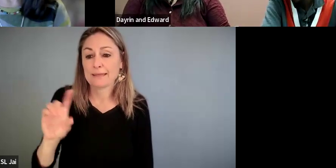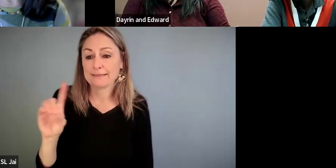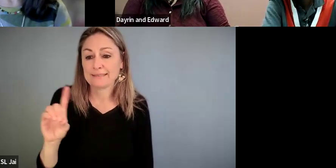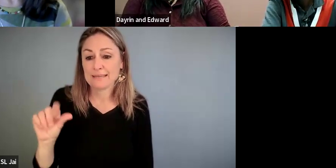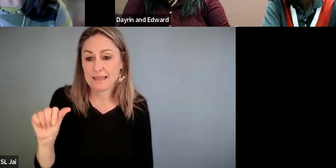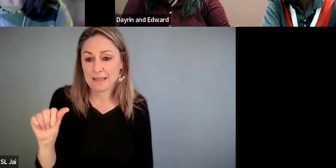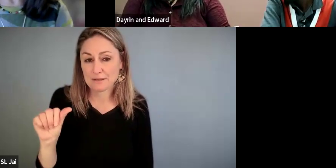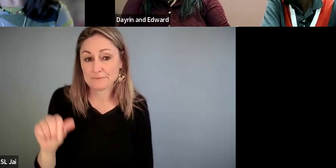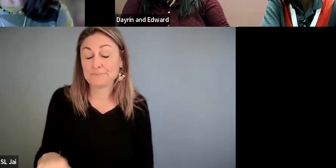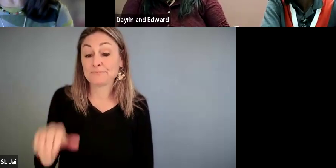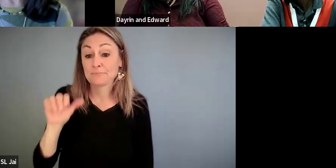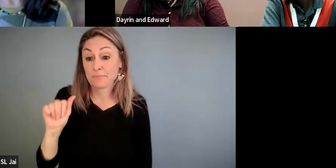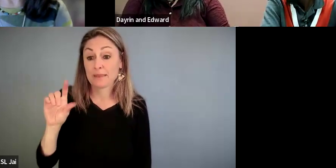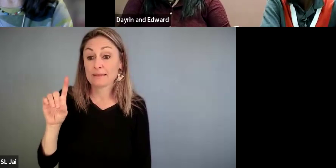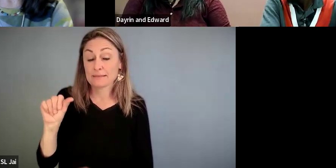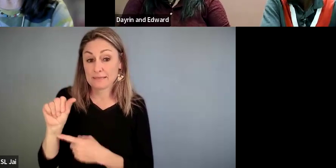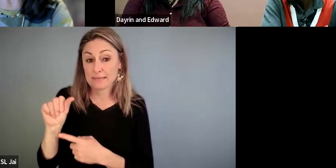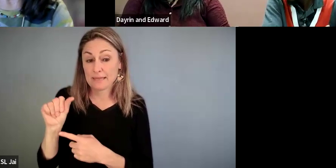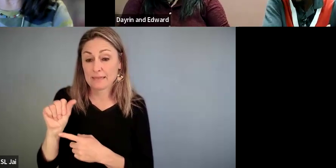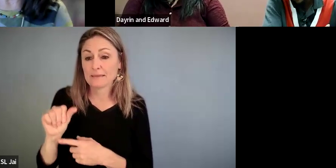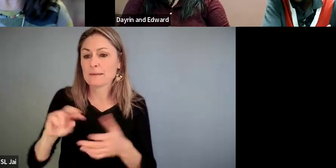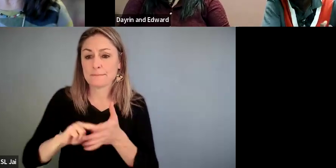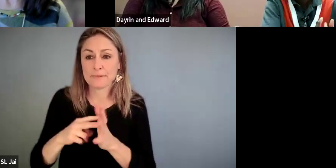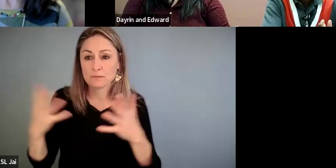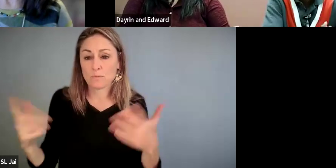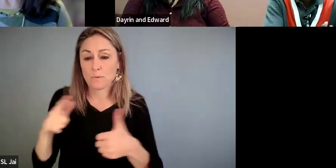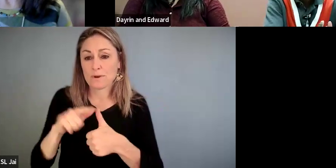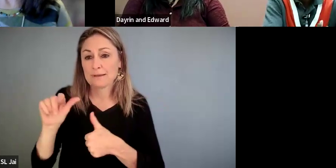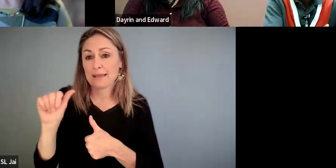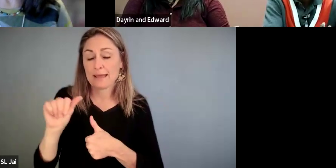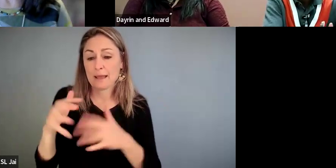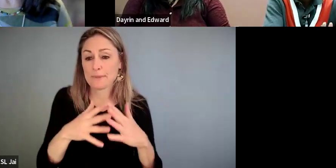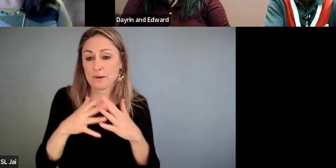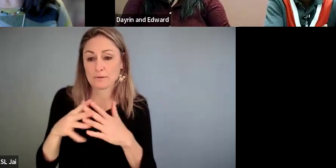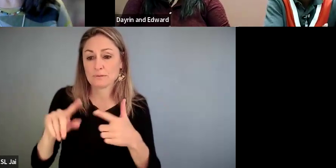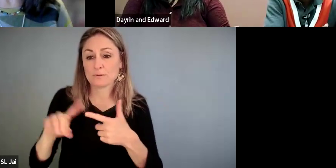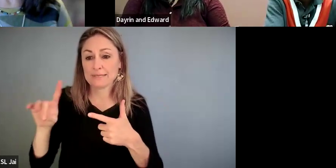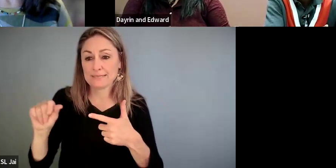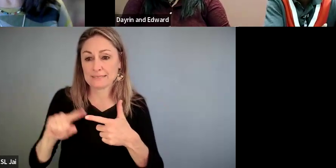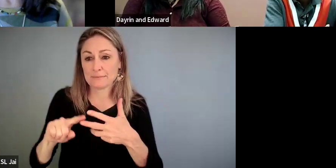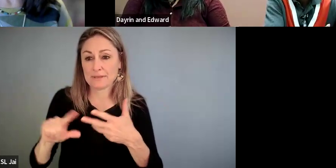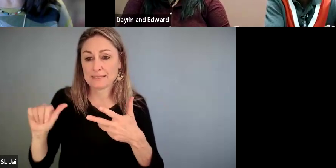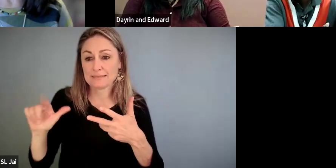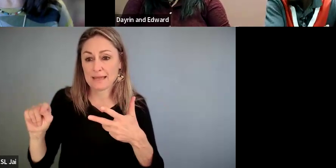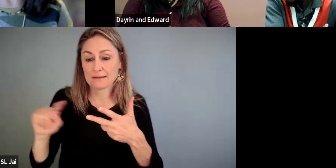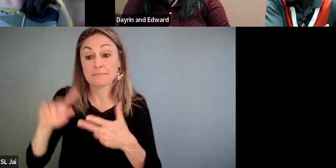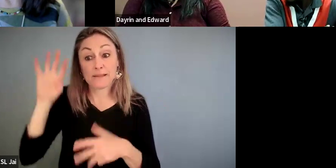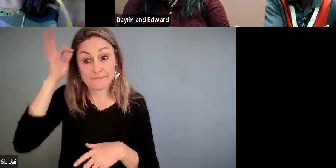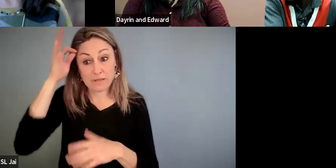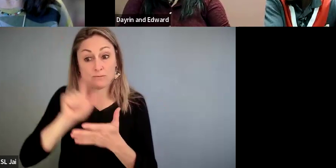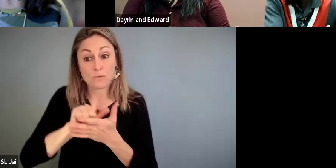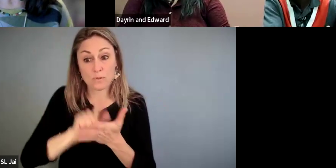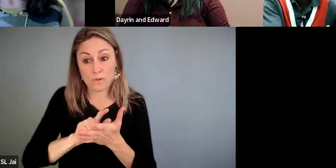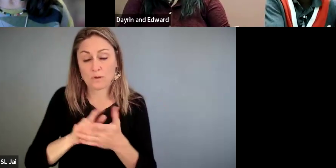ADA. ADA stands for American with Disabilities Act. This is a federal law